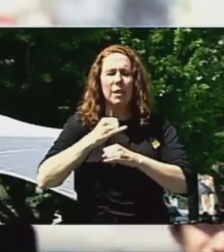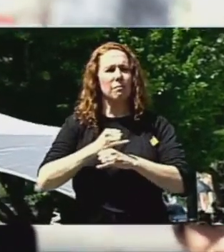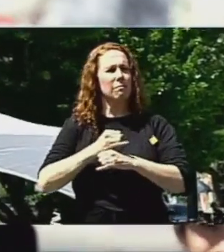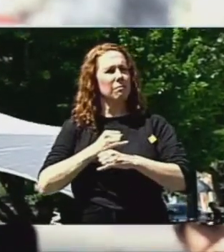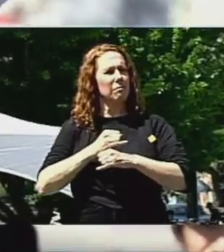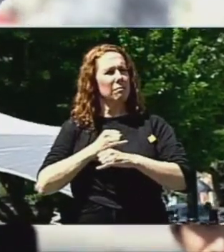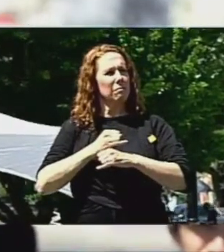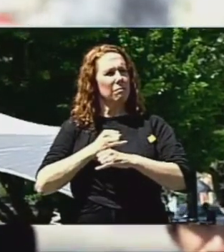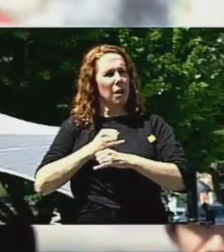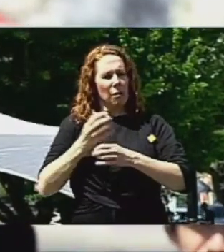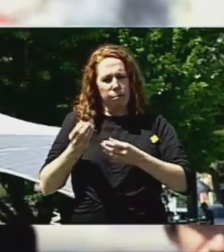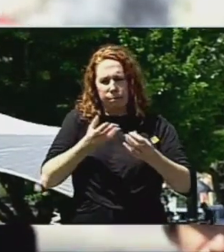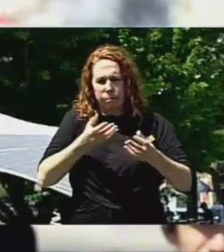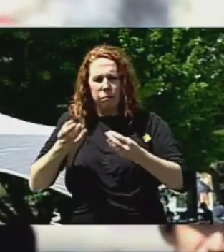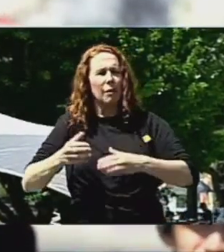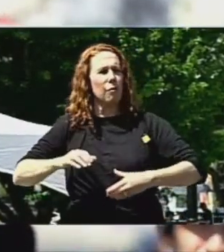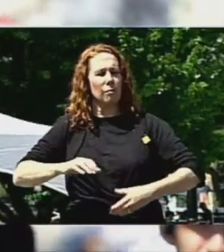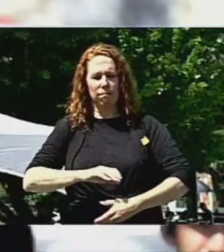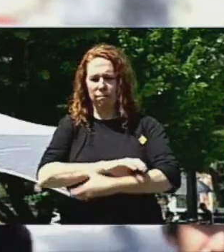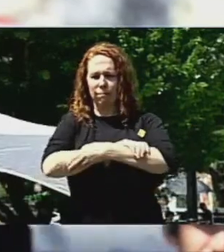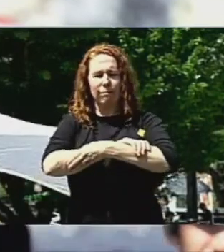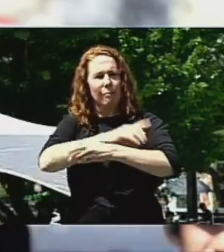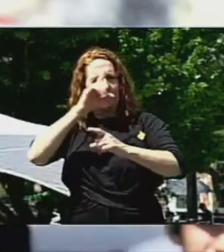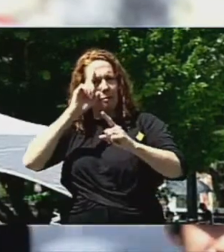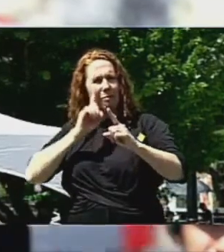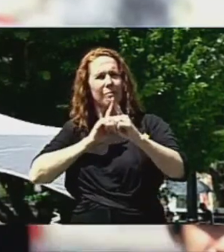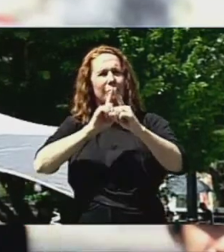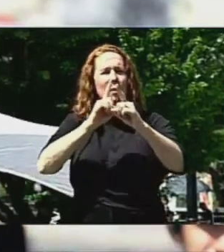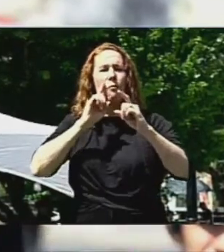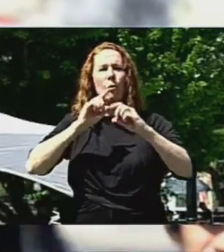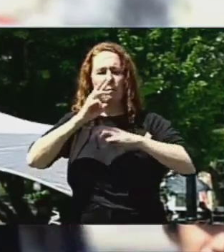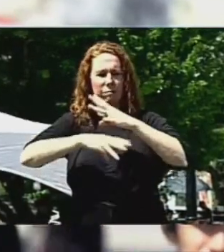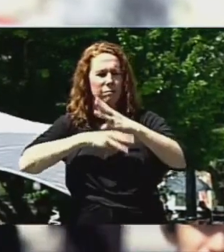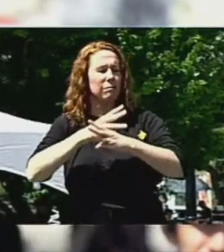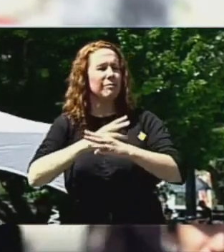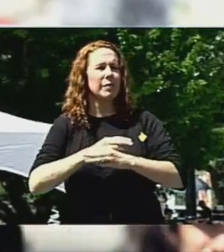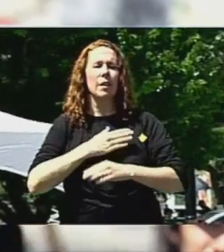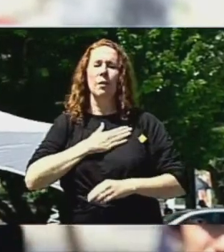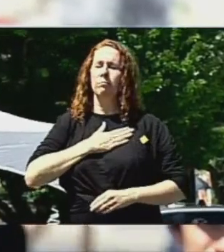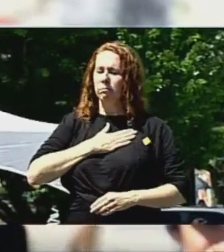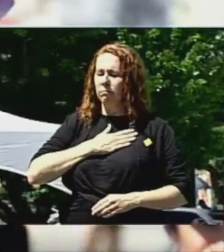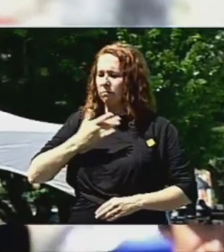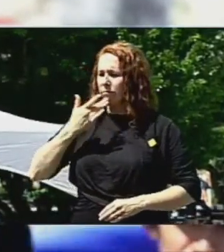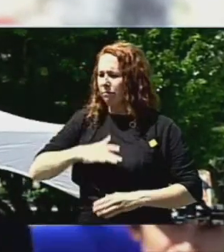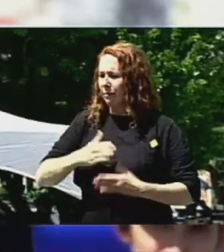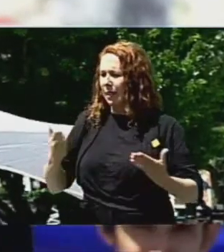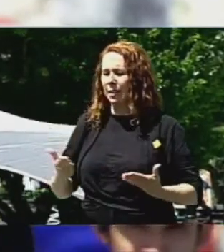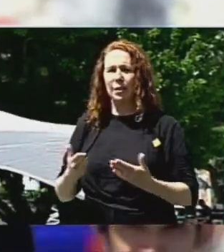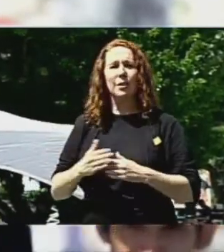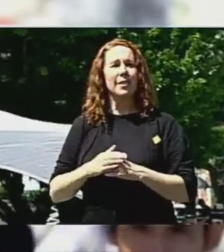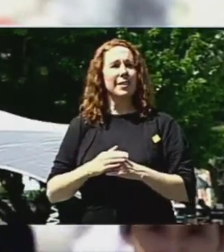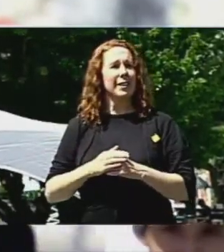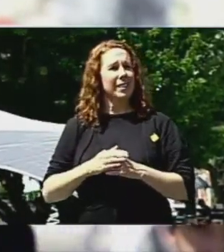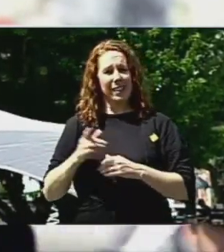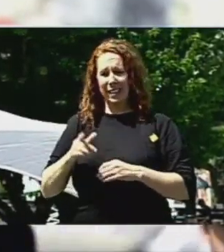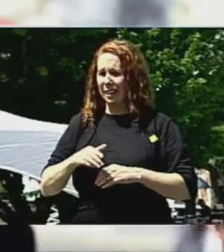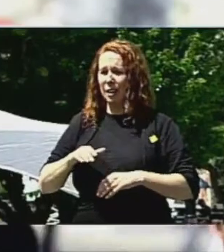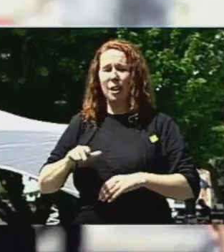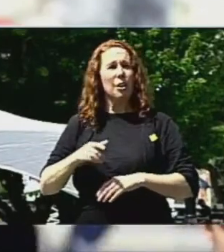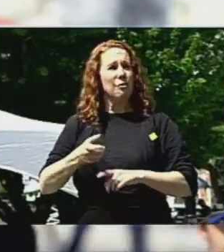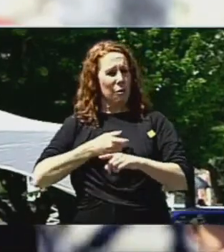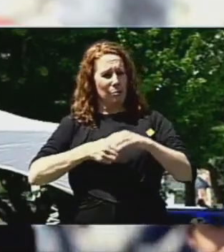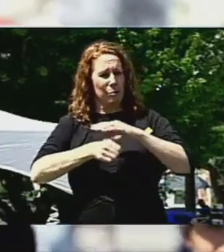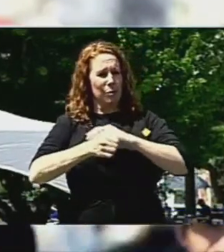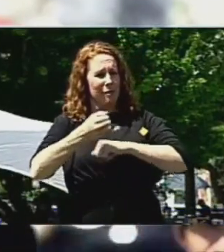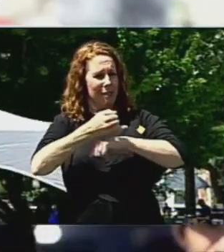of reconciliation and peace building across the world. And we are blessed to have him actually be from the west coast of Turtle